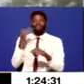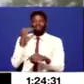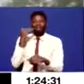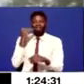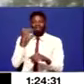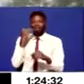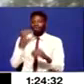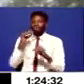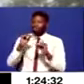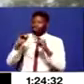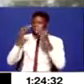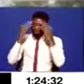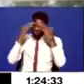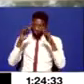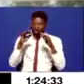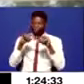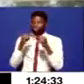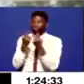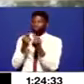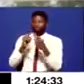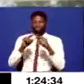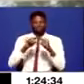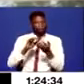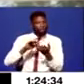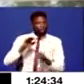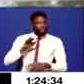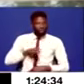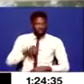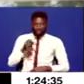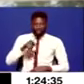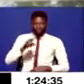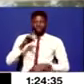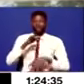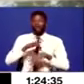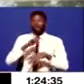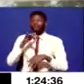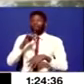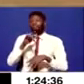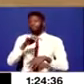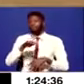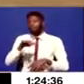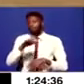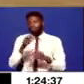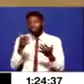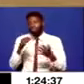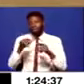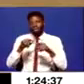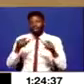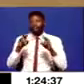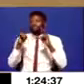the women who have really been disenfranchised in terms of matters land.